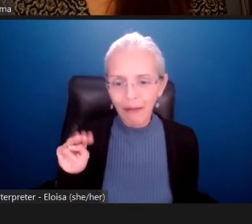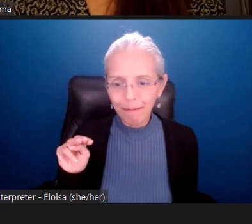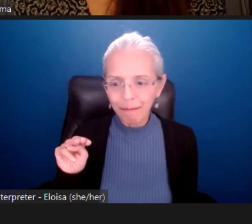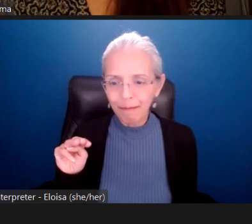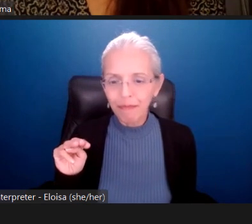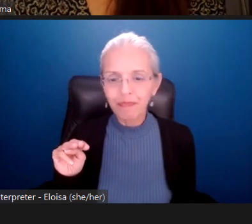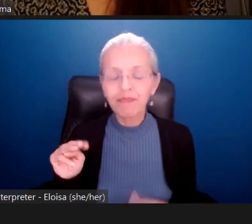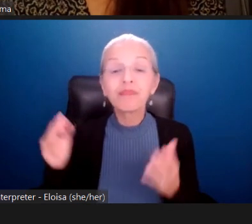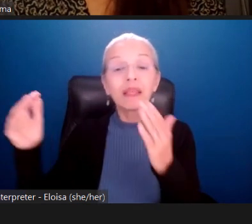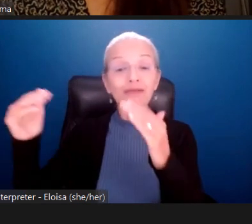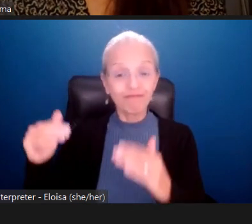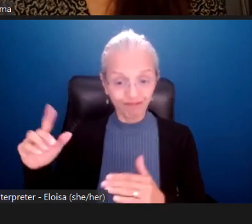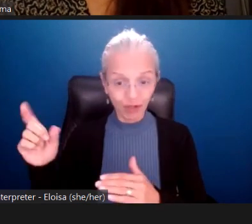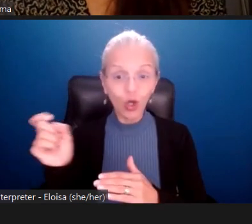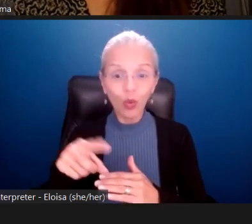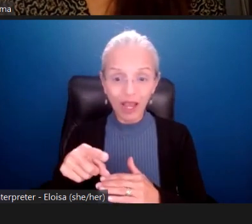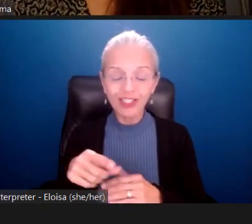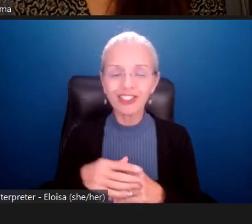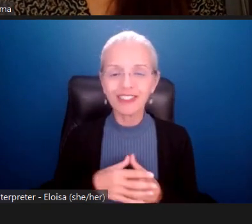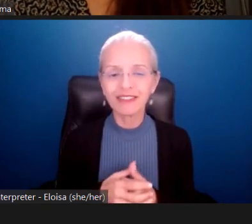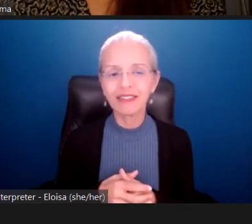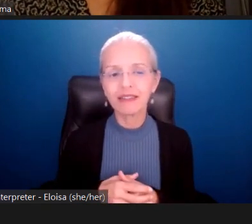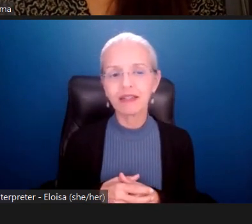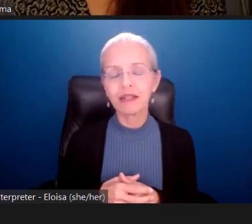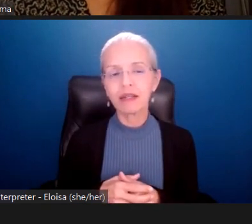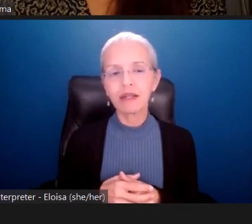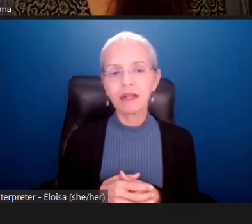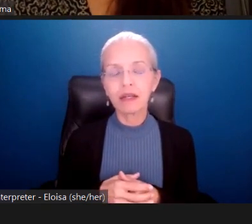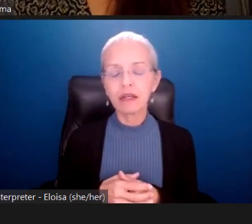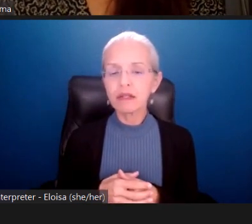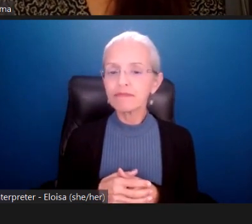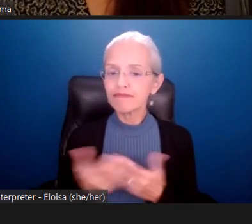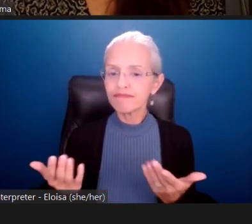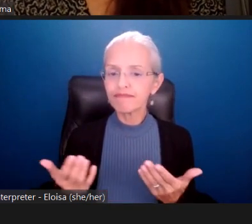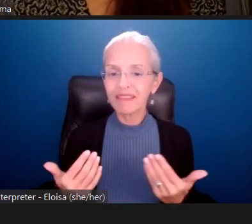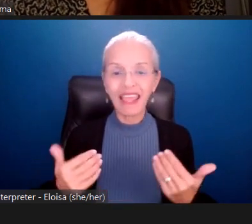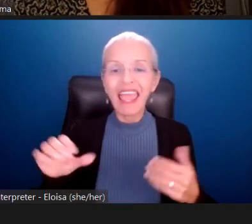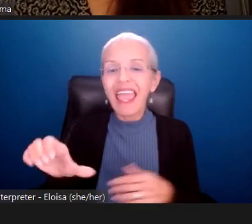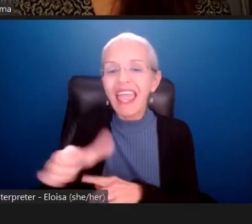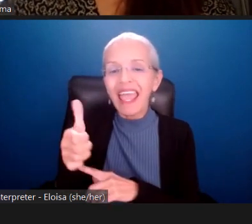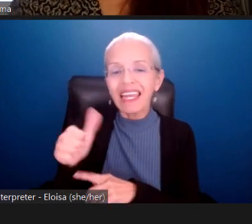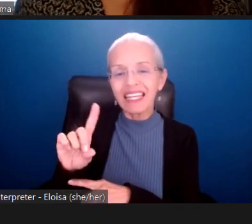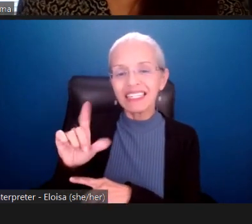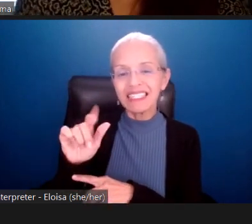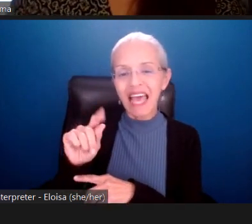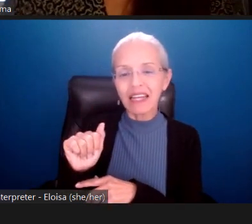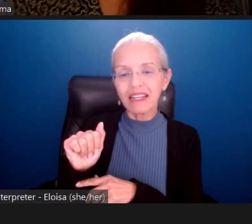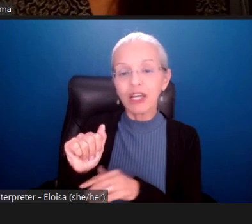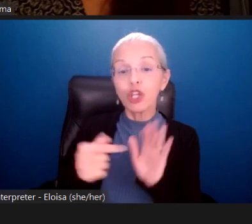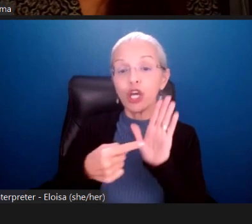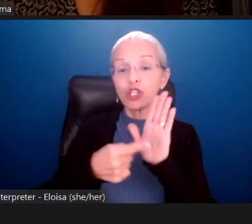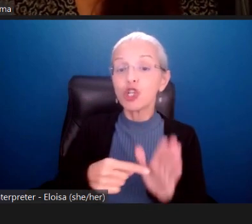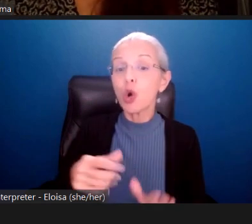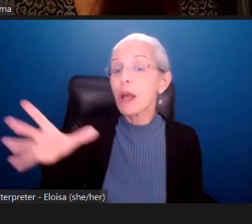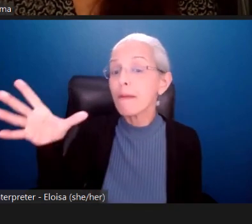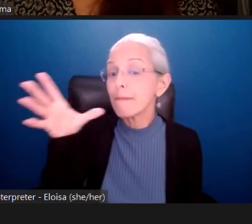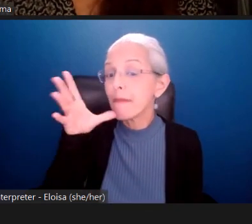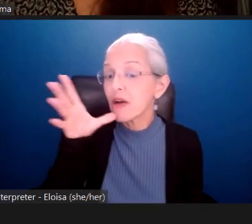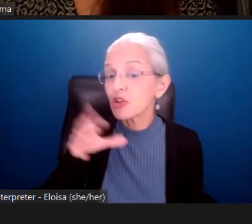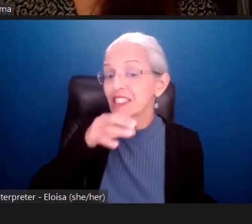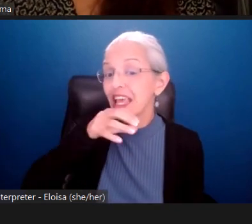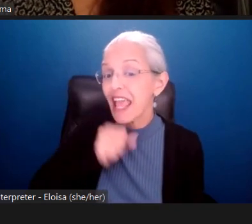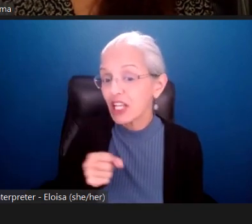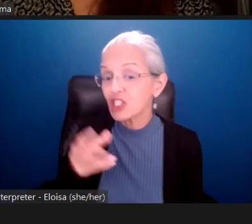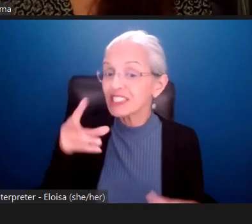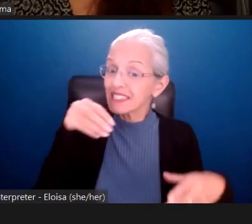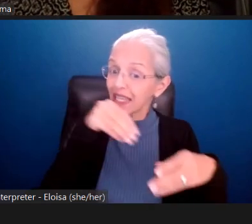Here is a question for you. Was there any data that showed the mothers' ages in the WIC